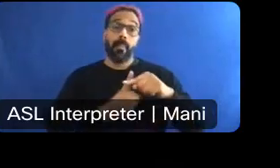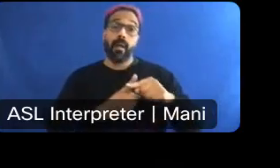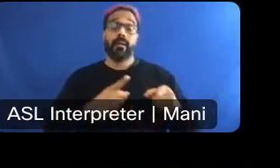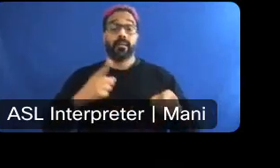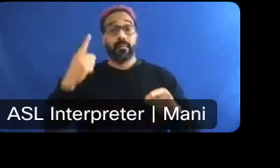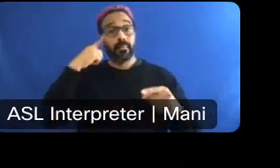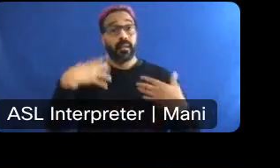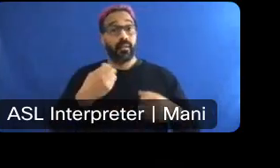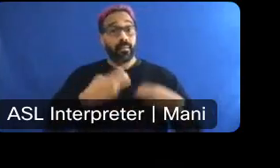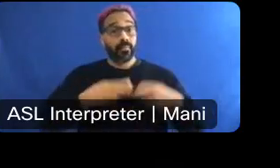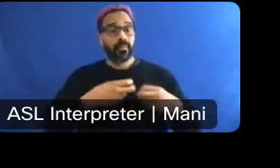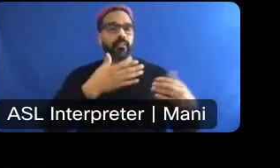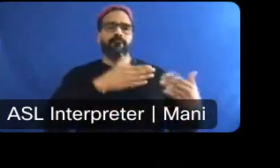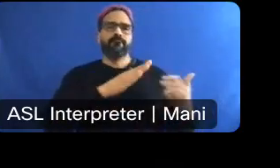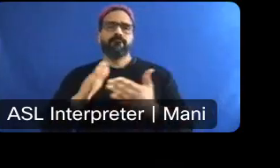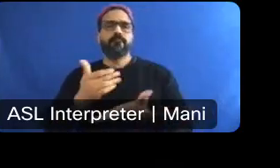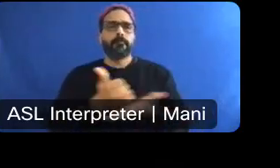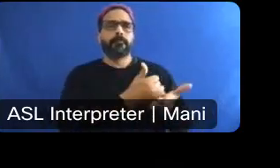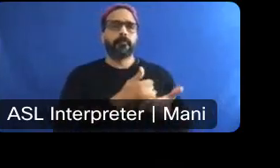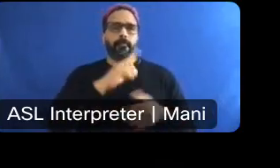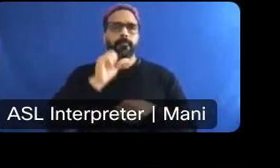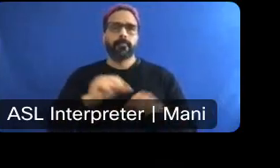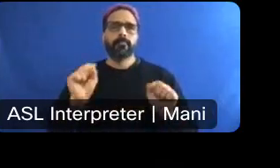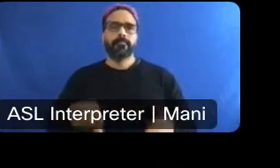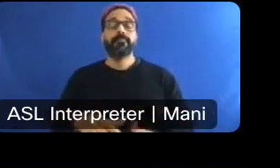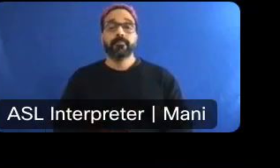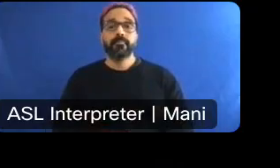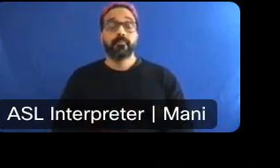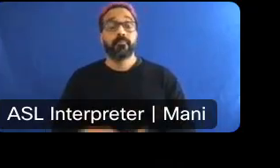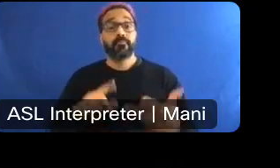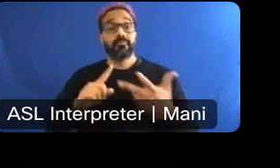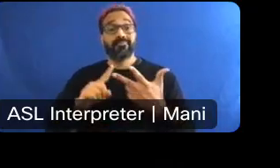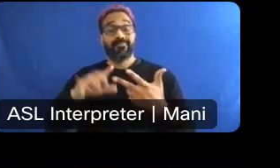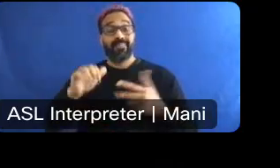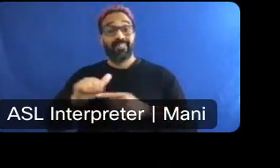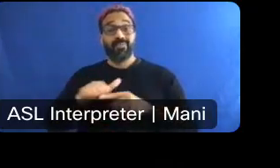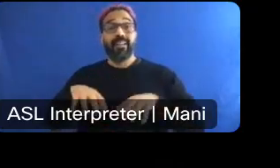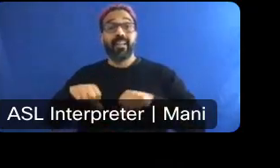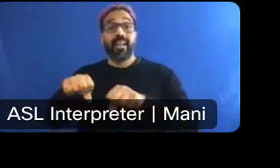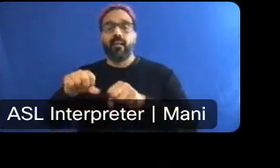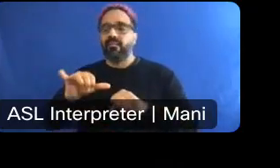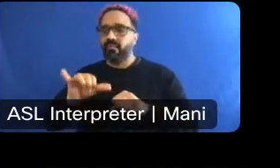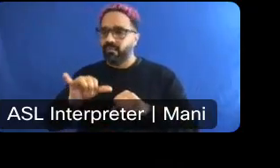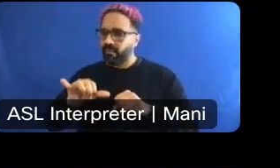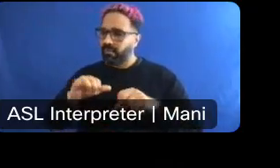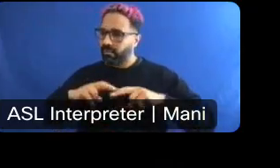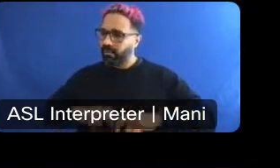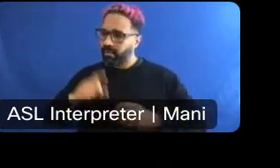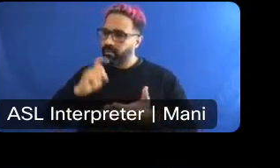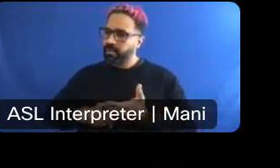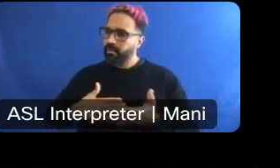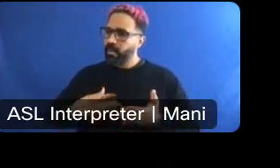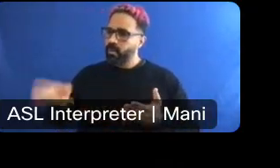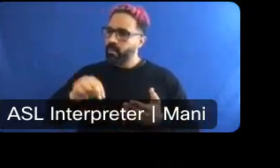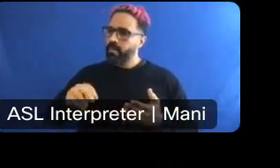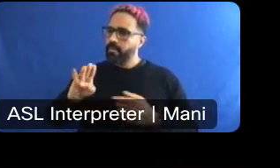These ongoing staff trainings can also help us confront our own biases when working with survivors who may experience these intersections.